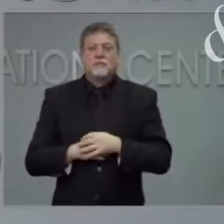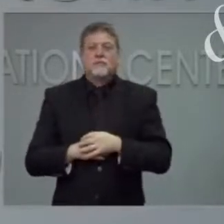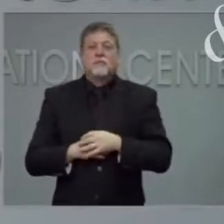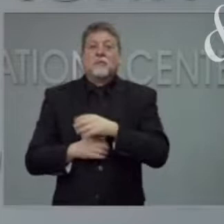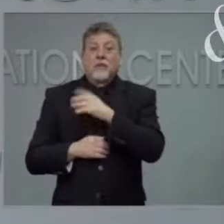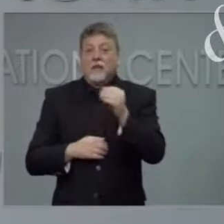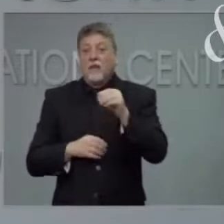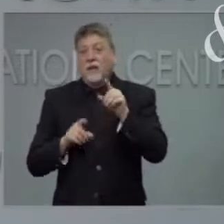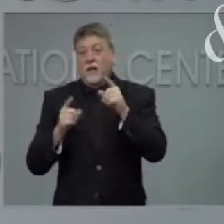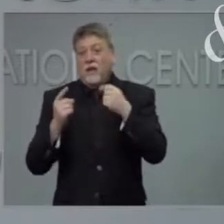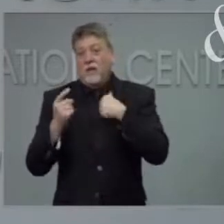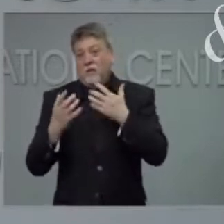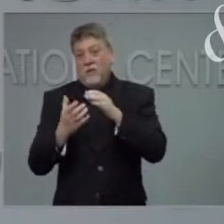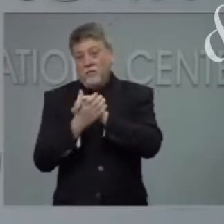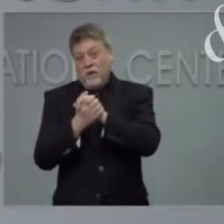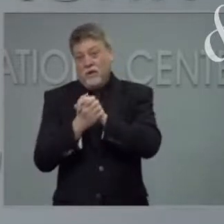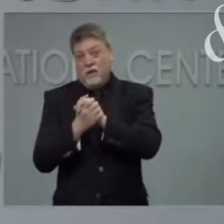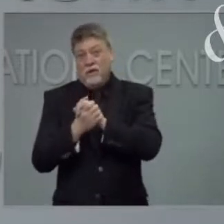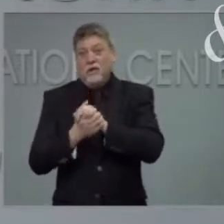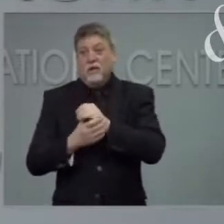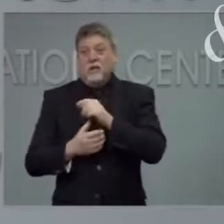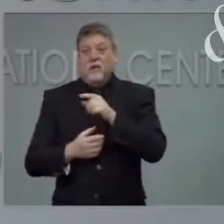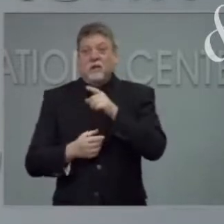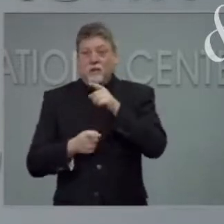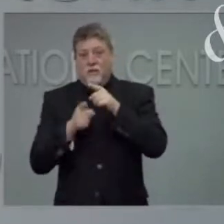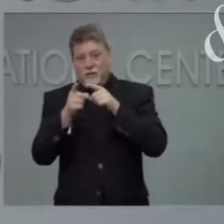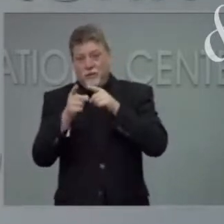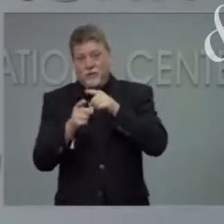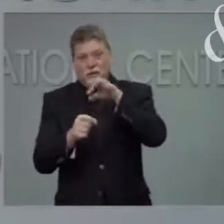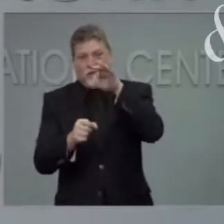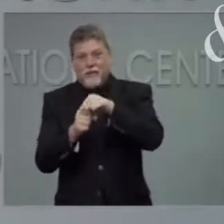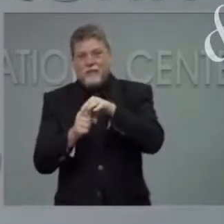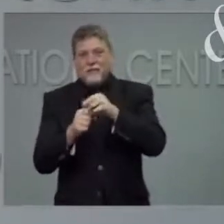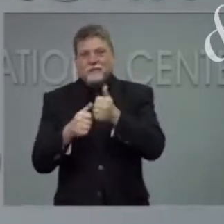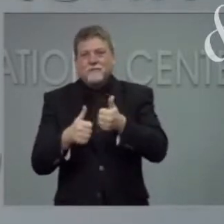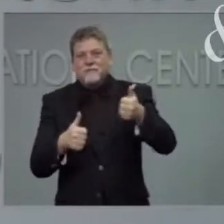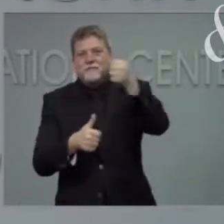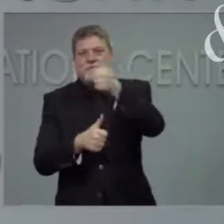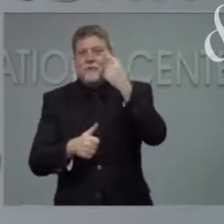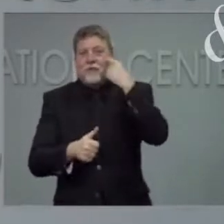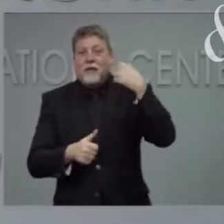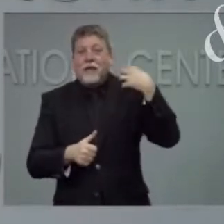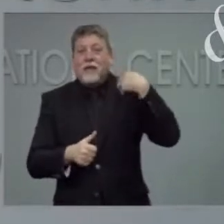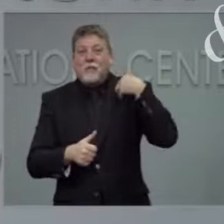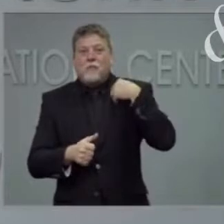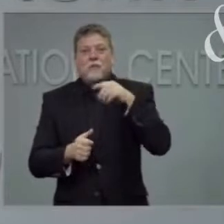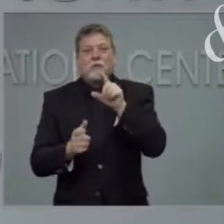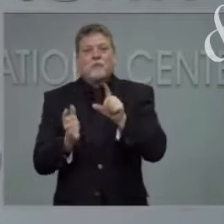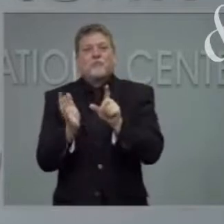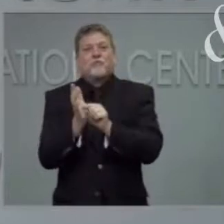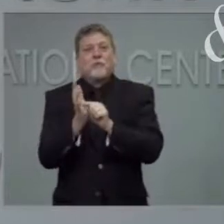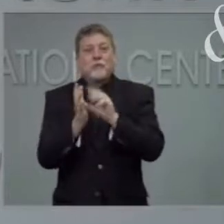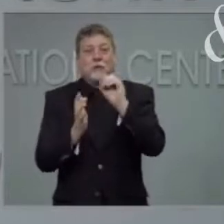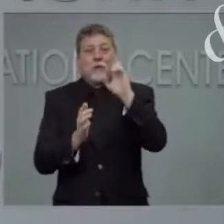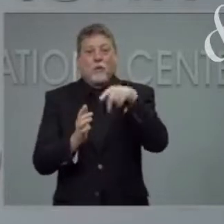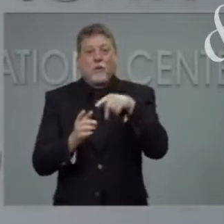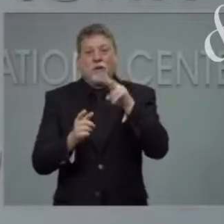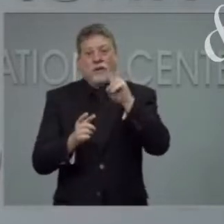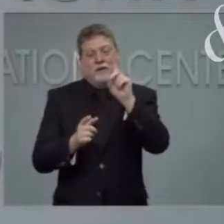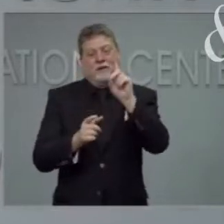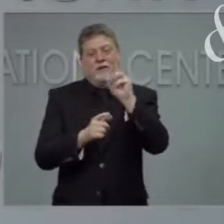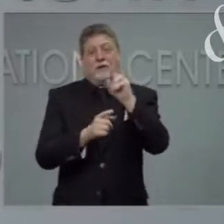way, congratulations on being elected head of the Capitol Press Corps. Next question, please.